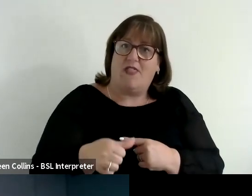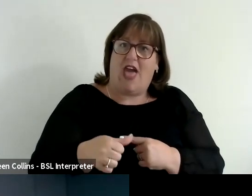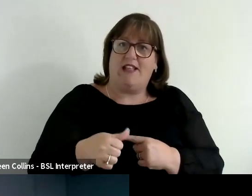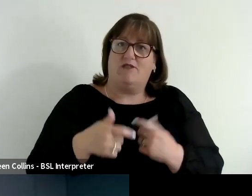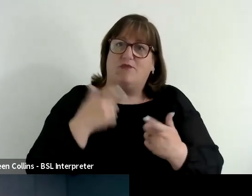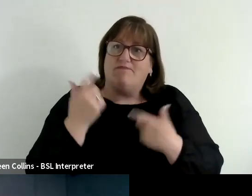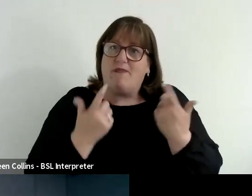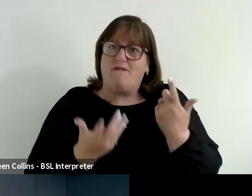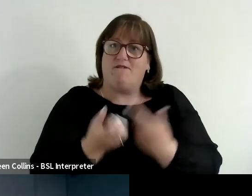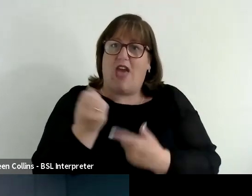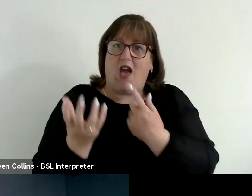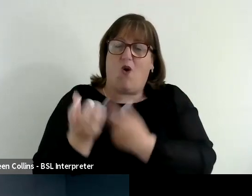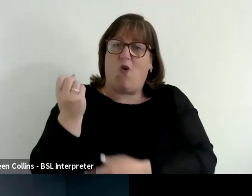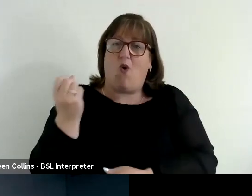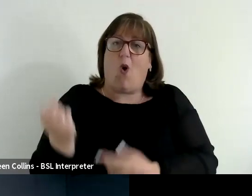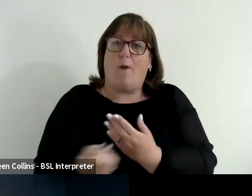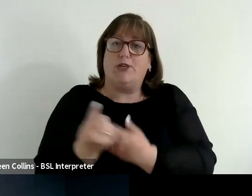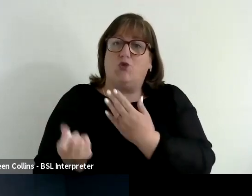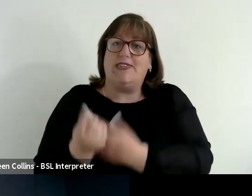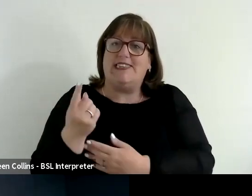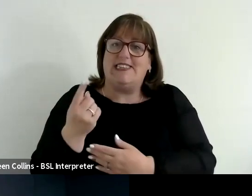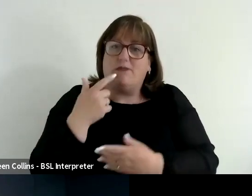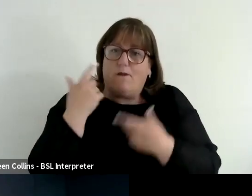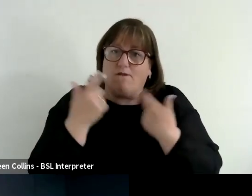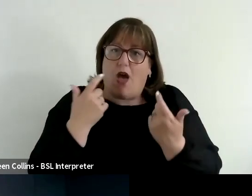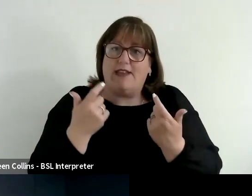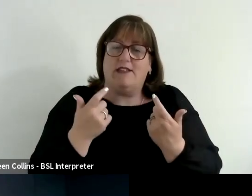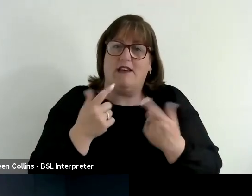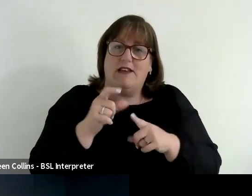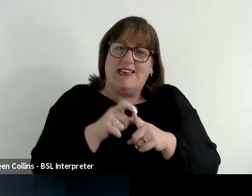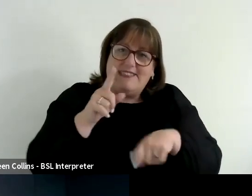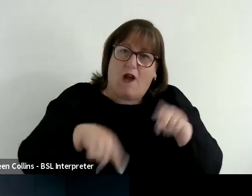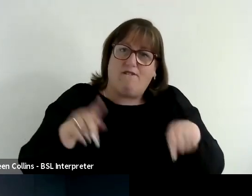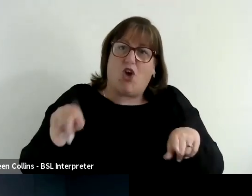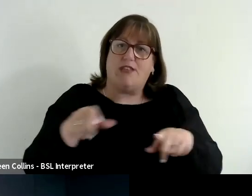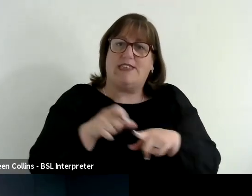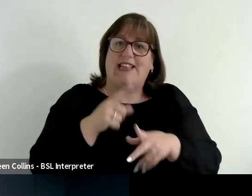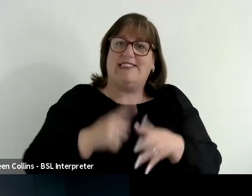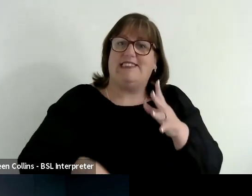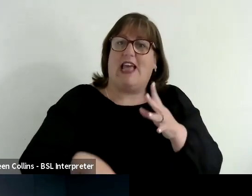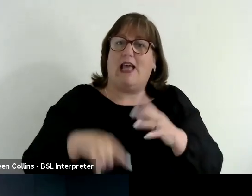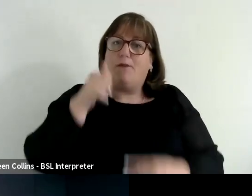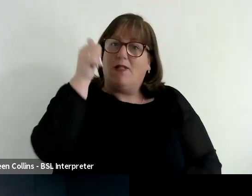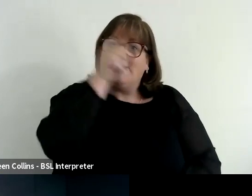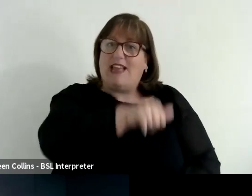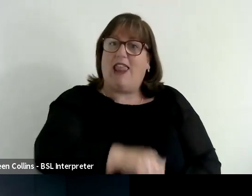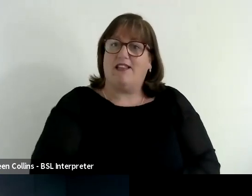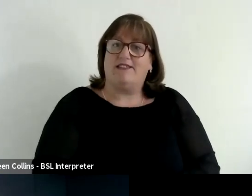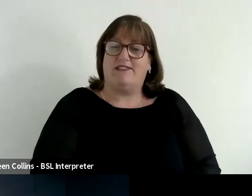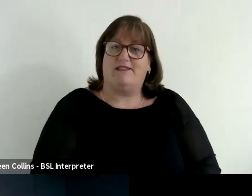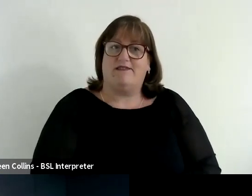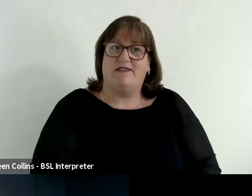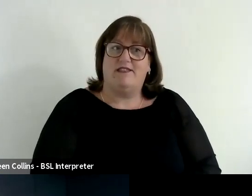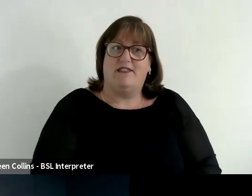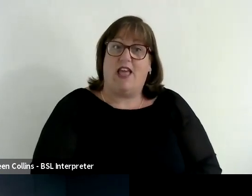new, diverse and disabled talent. I think that's great. And from Evenbreak's perspective, you were the first broadcaster to come on board with us as